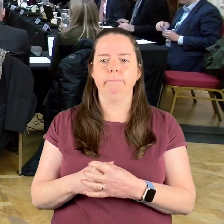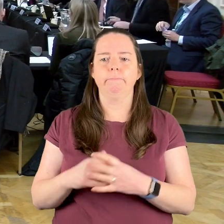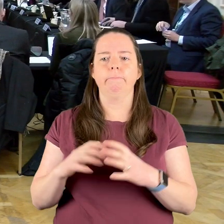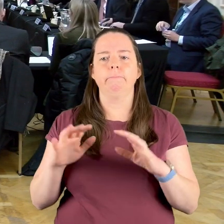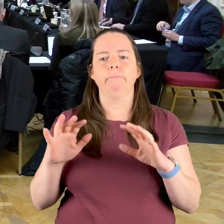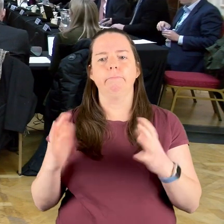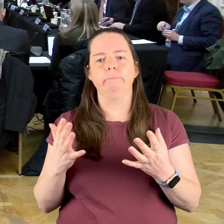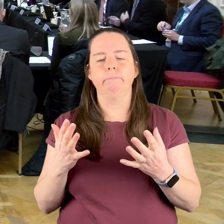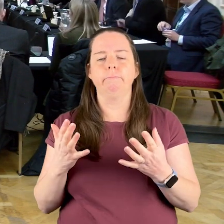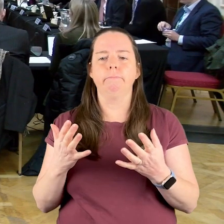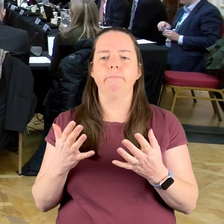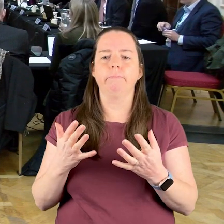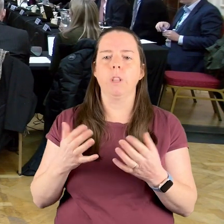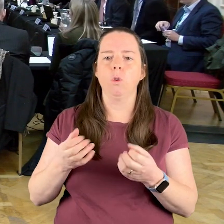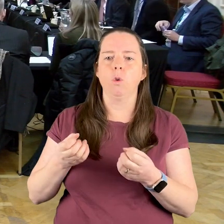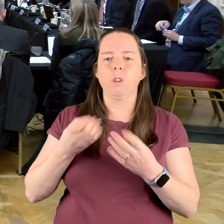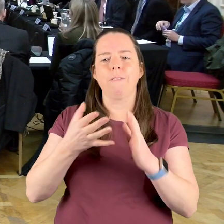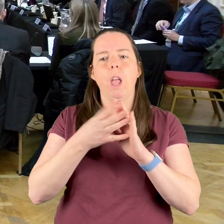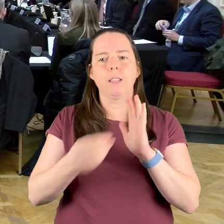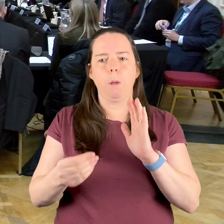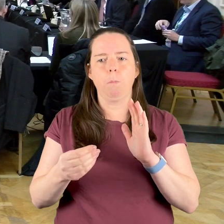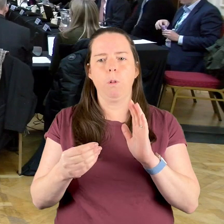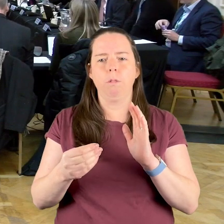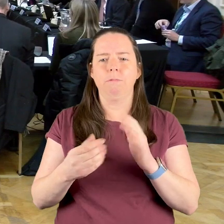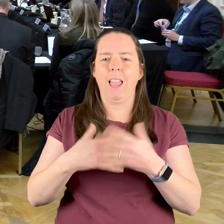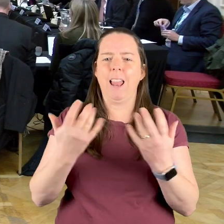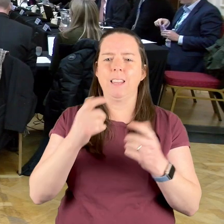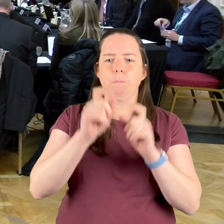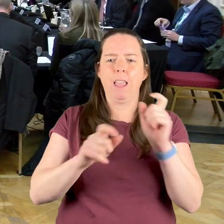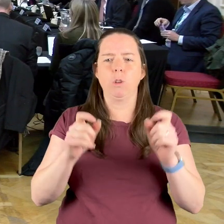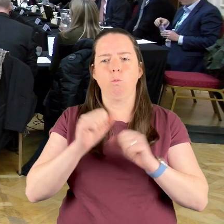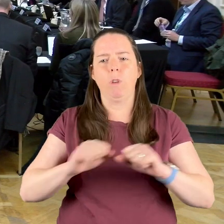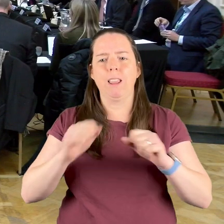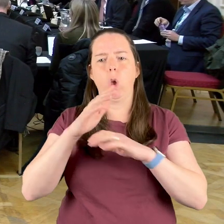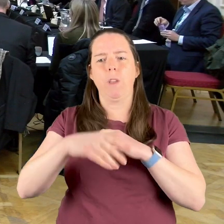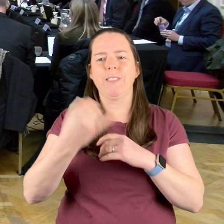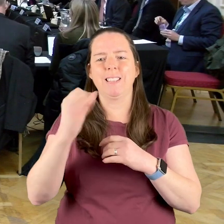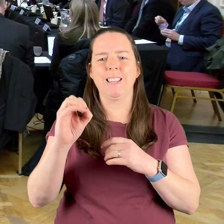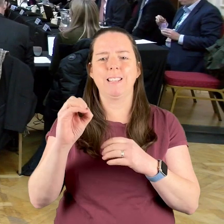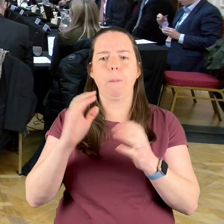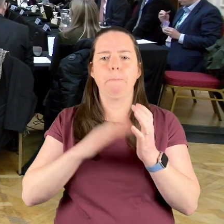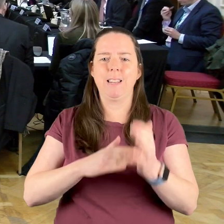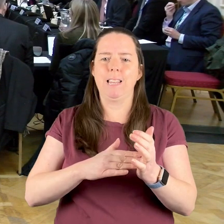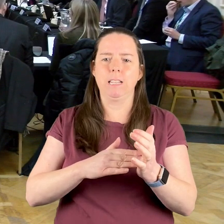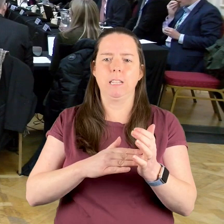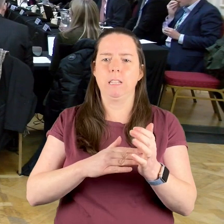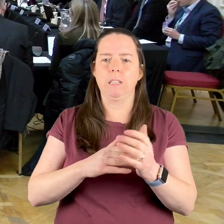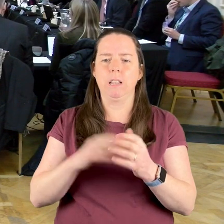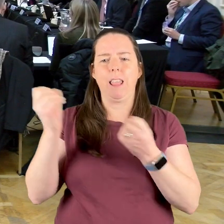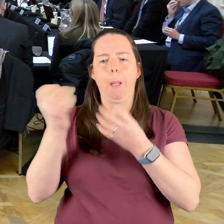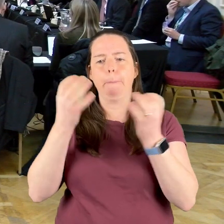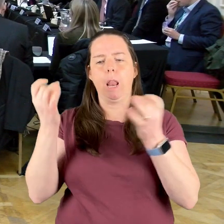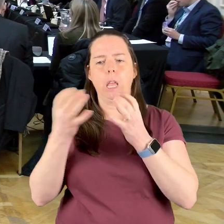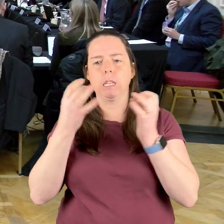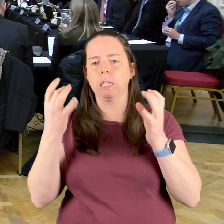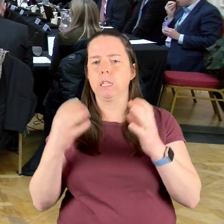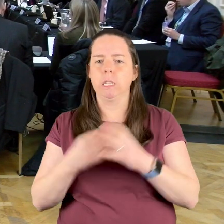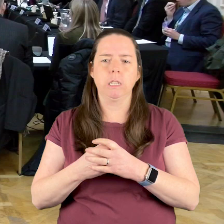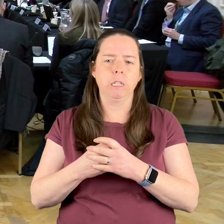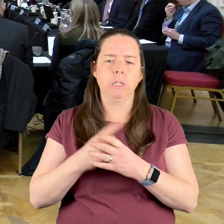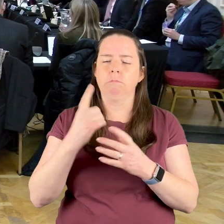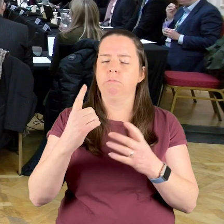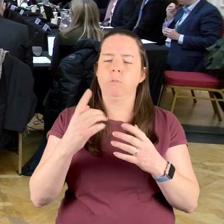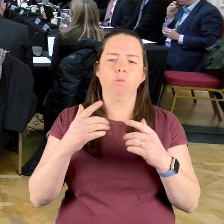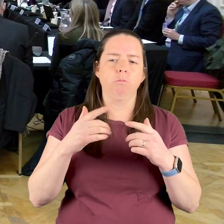To give you an example of that, whilst any patient waiting over 60 minutes back of an ambulance is one too long, the